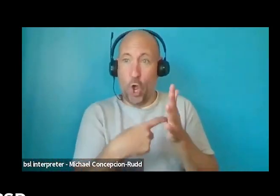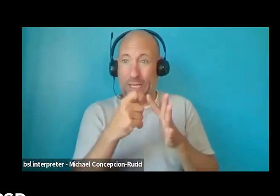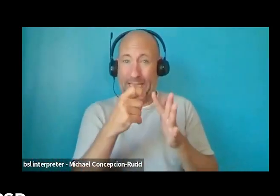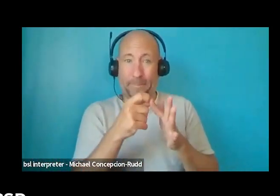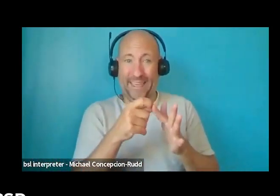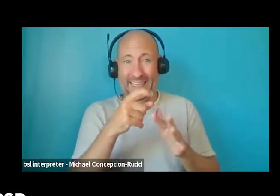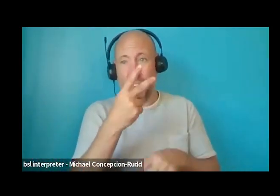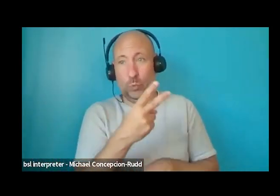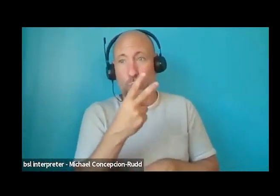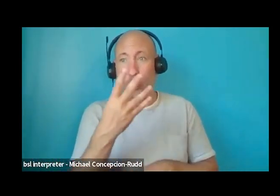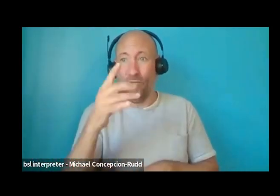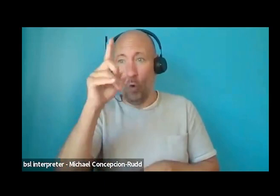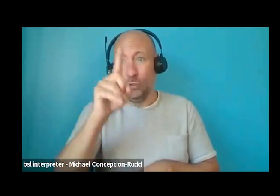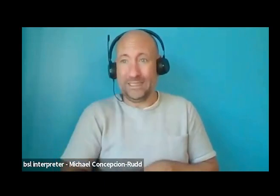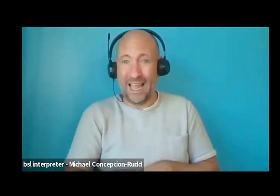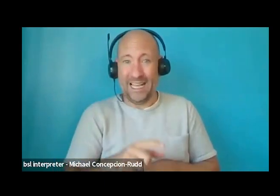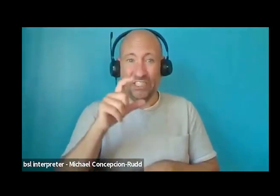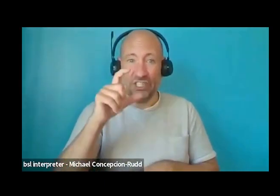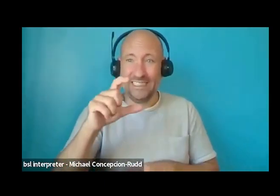224/CSR.